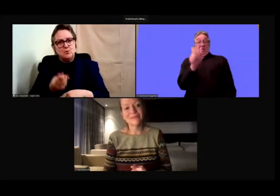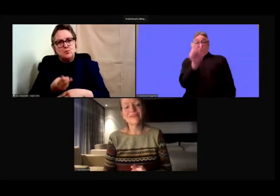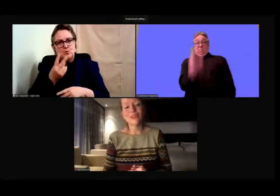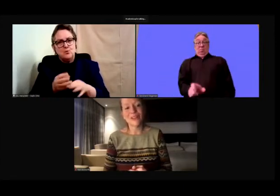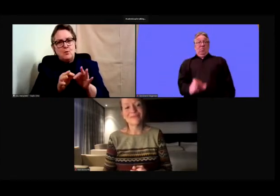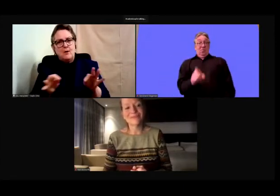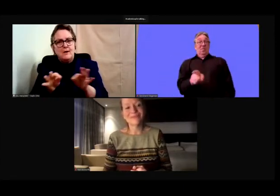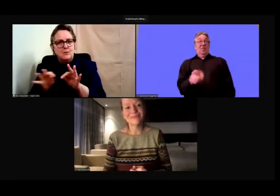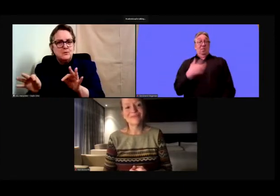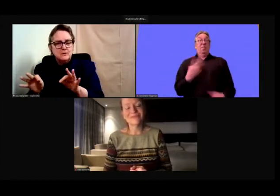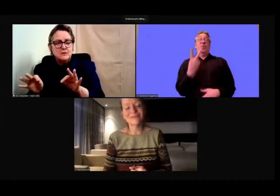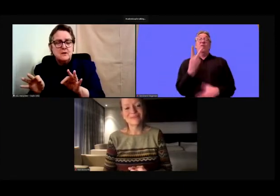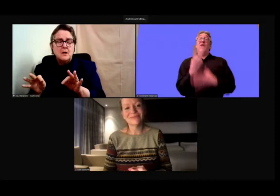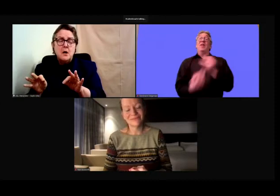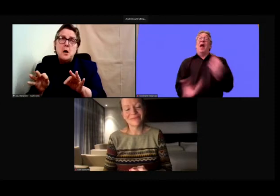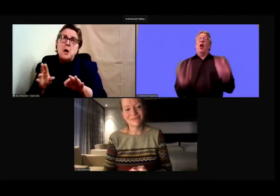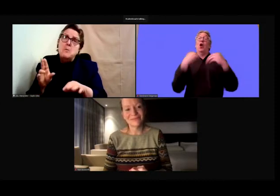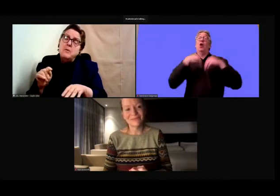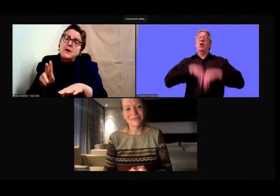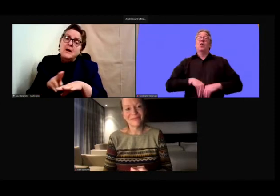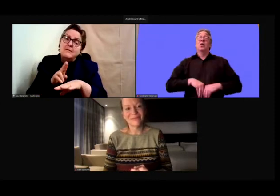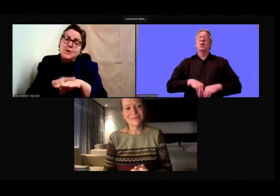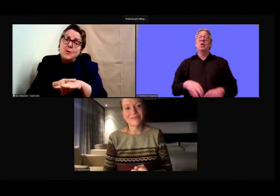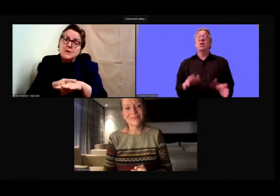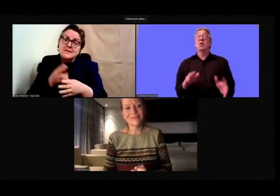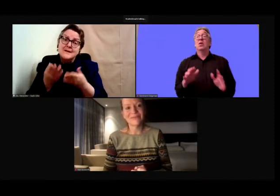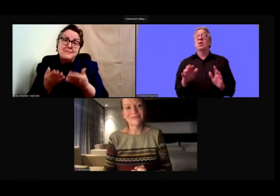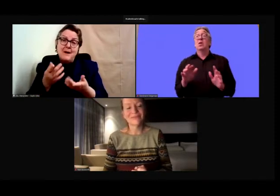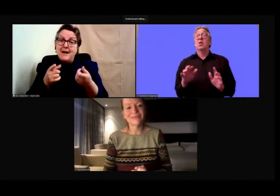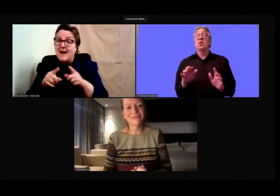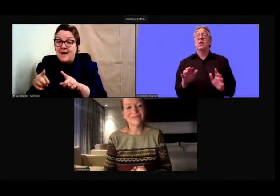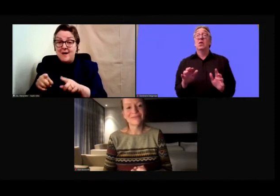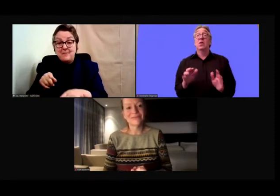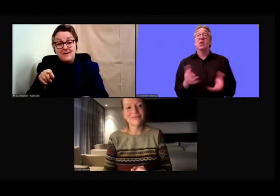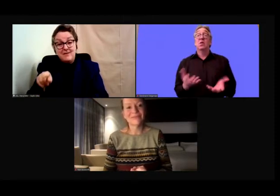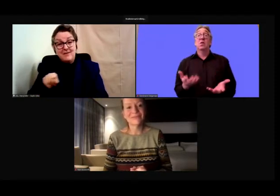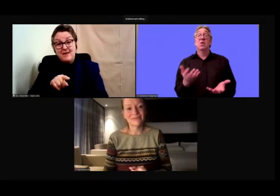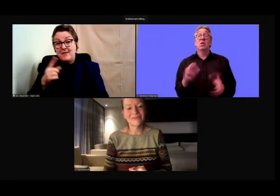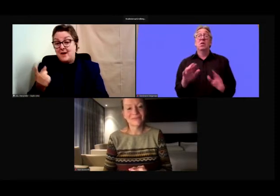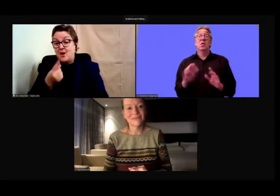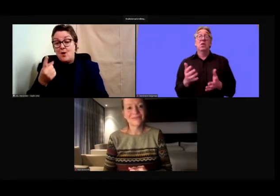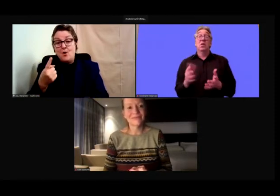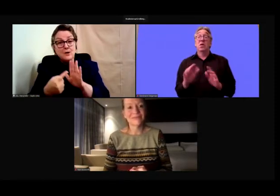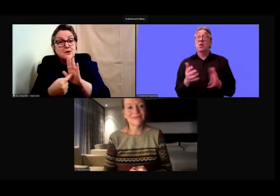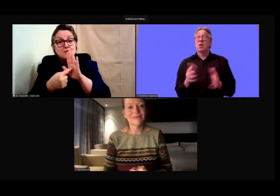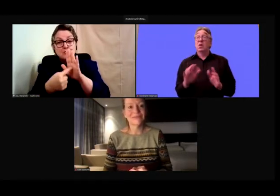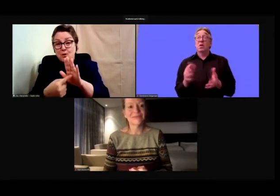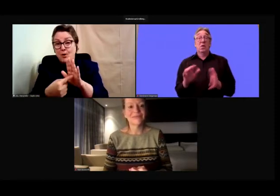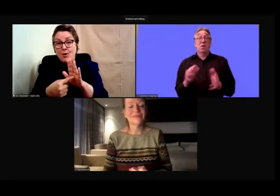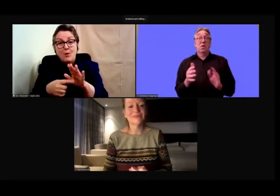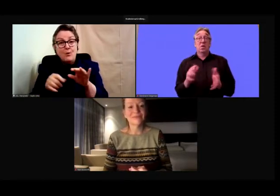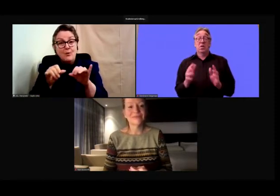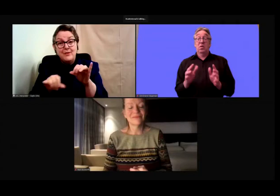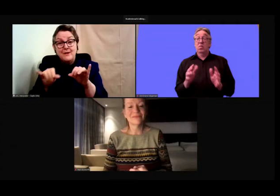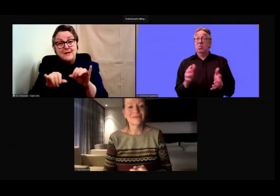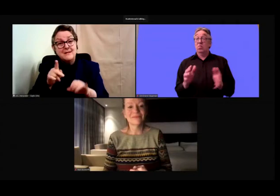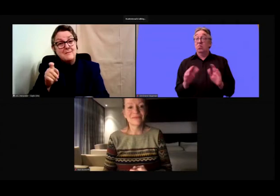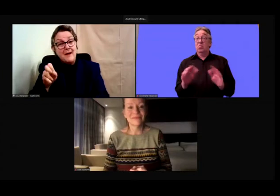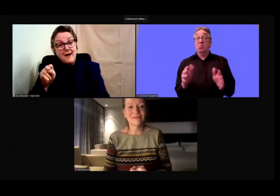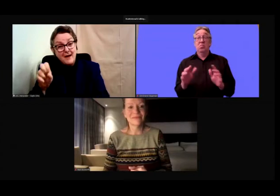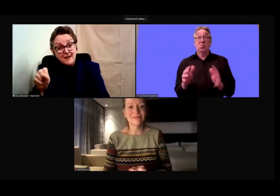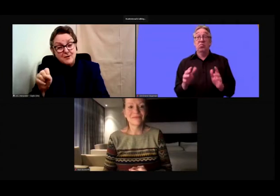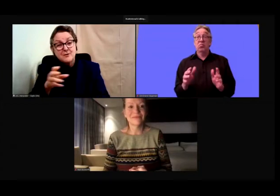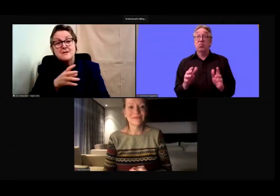Of course, yeah, it might happen that they always show these patterns, and this might at some point leak into general Dutch